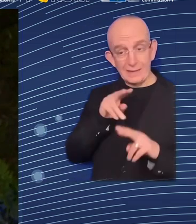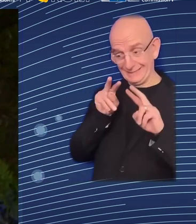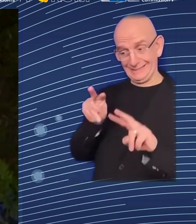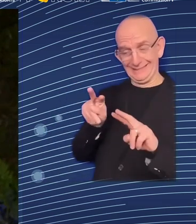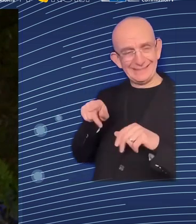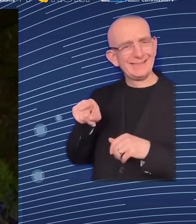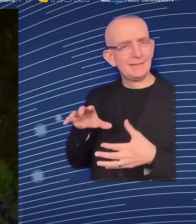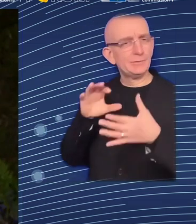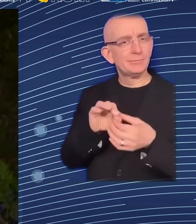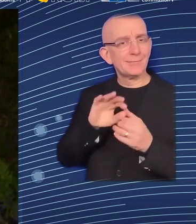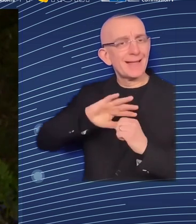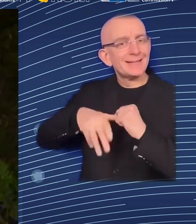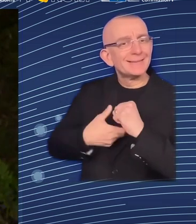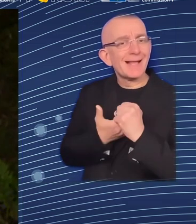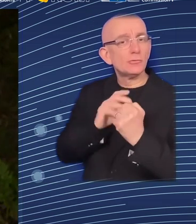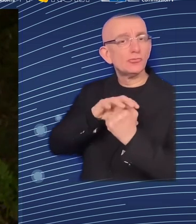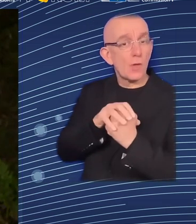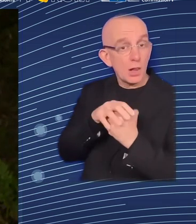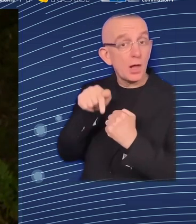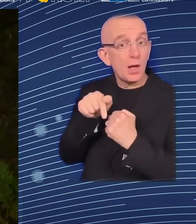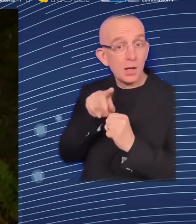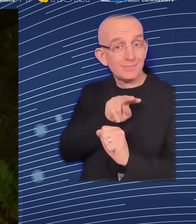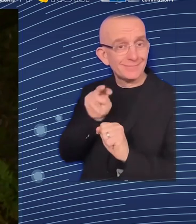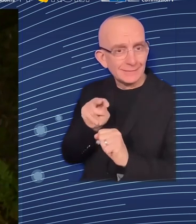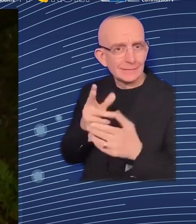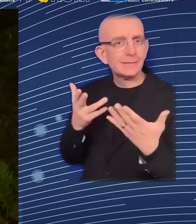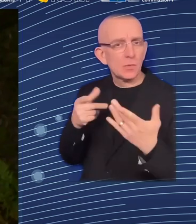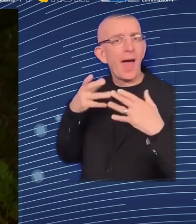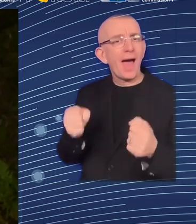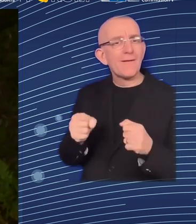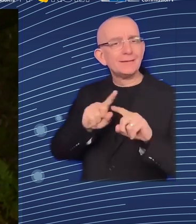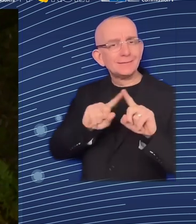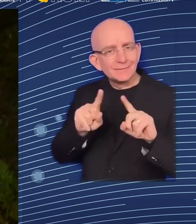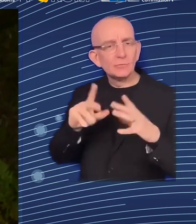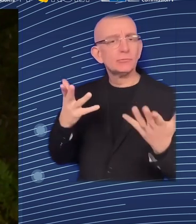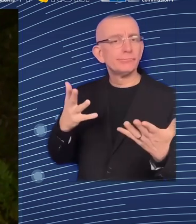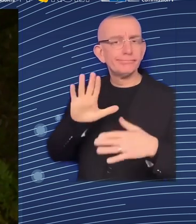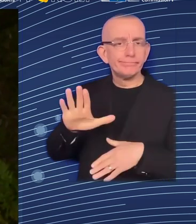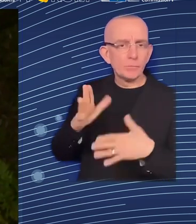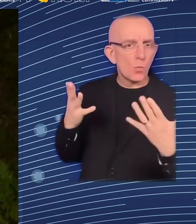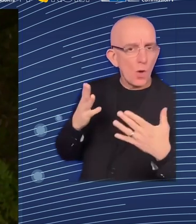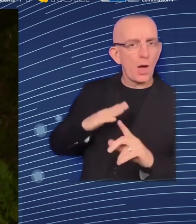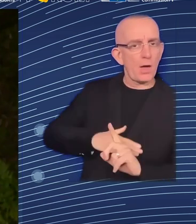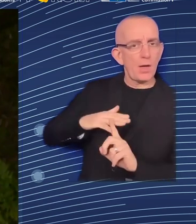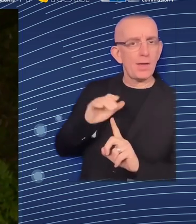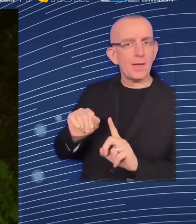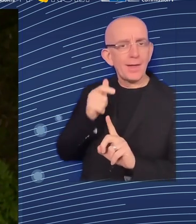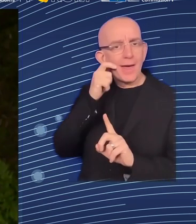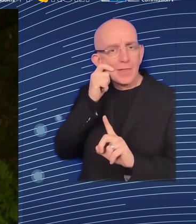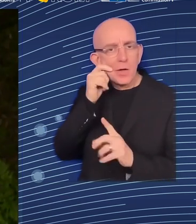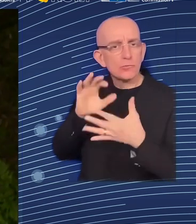to look at this type of evidence, which sadly here we didn't have the time to